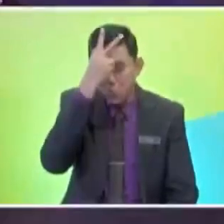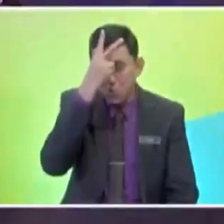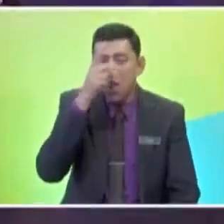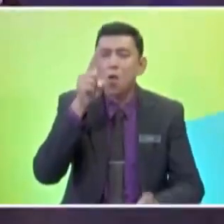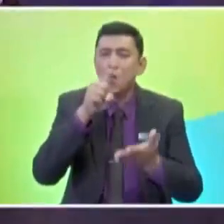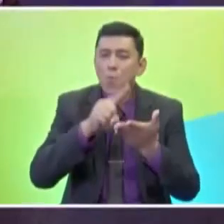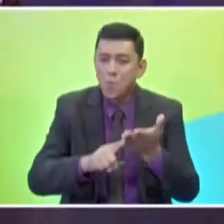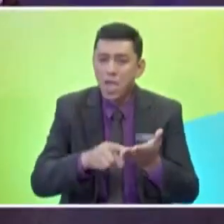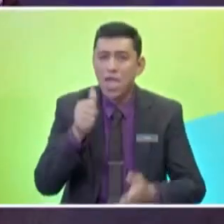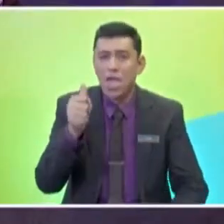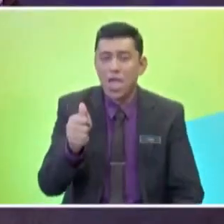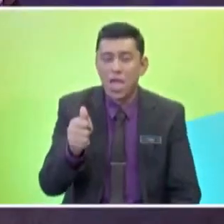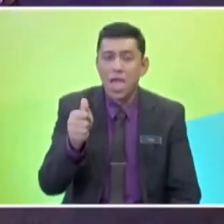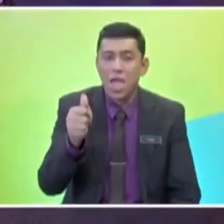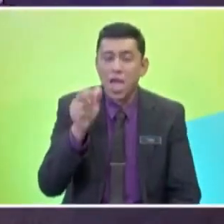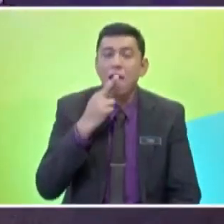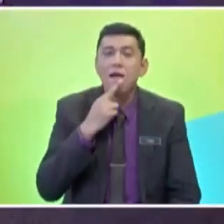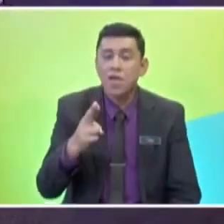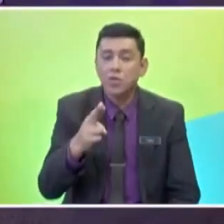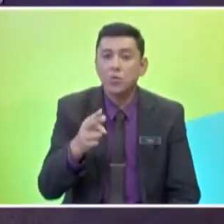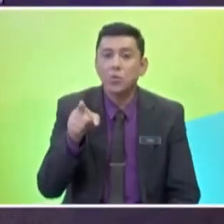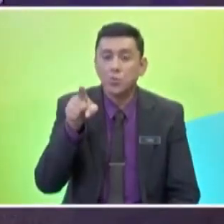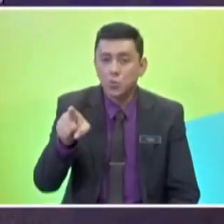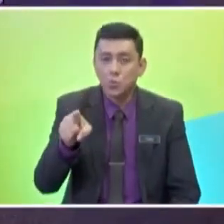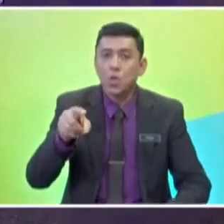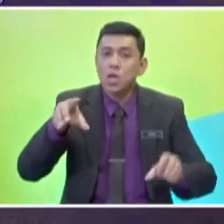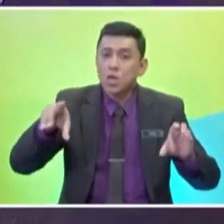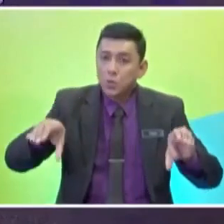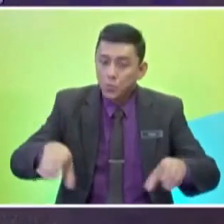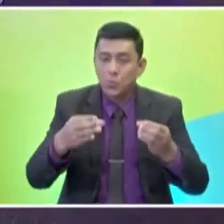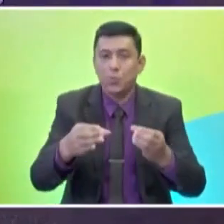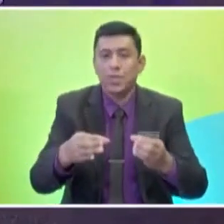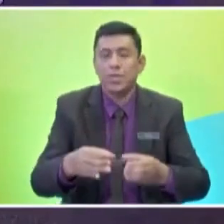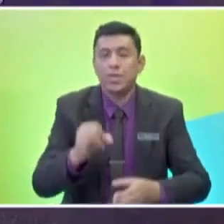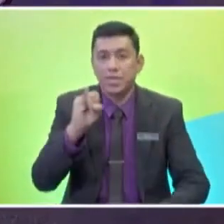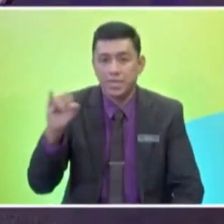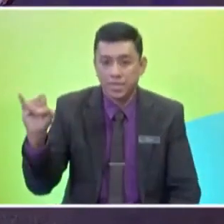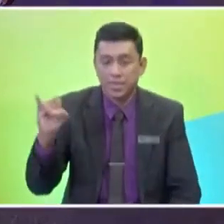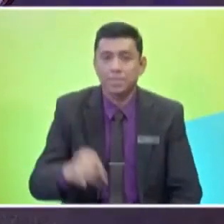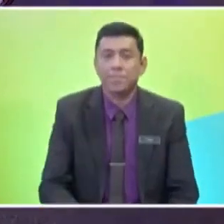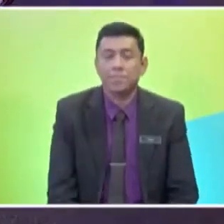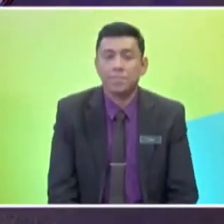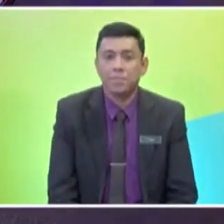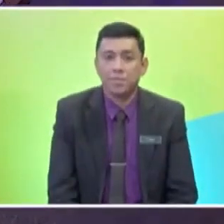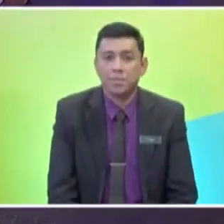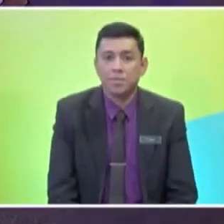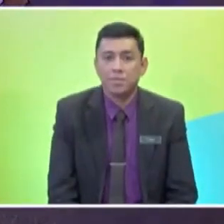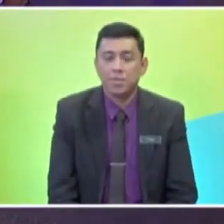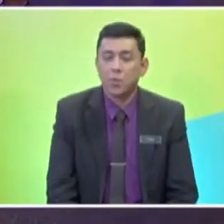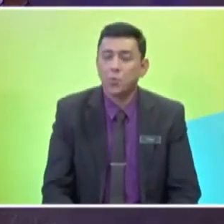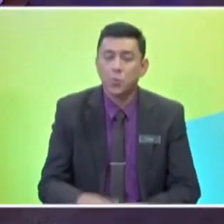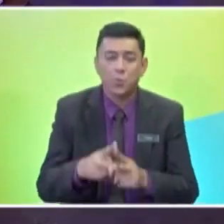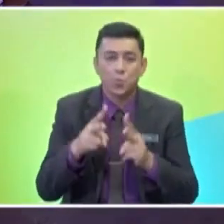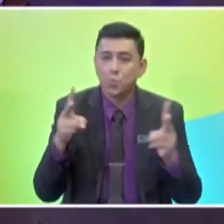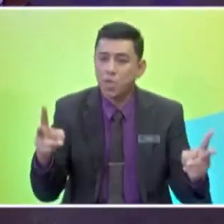are you doing here? You seem so nice. Okay, that's good. It's a goat. Okay. Very good, Irfan. Do